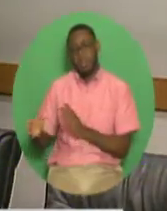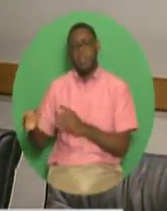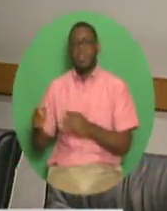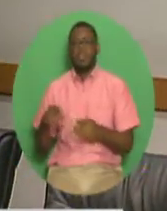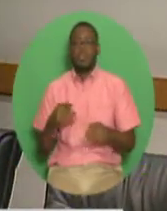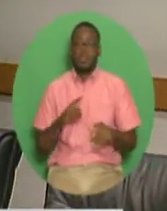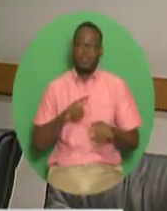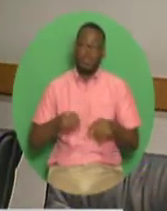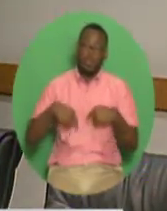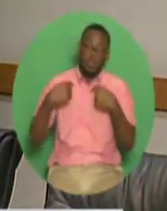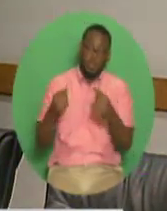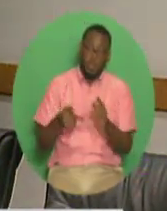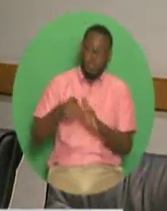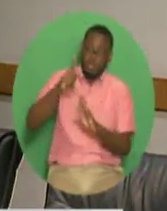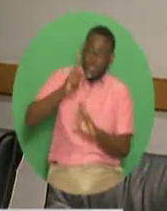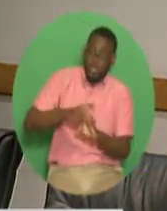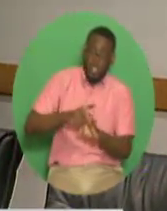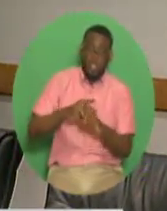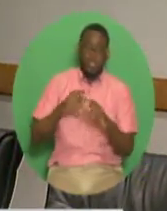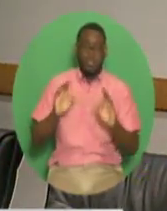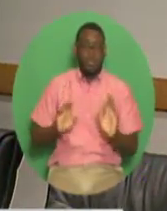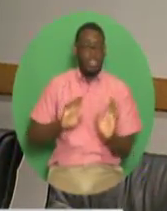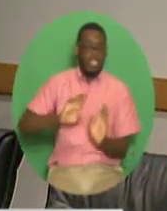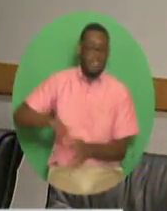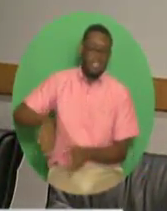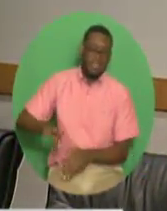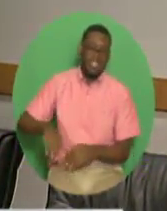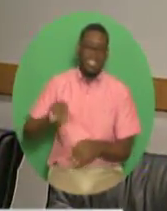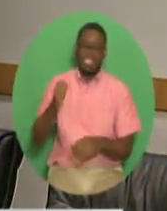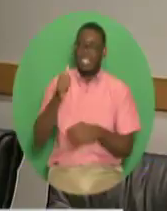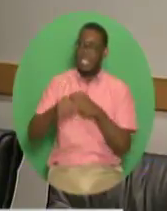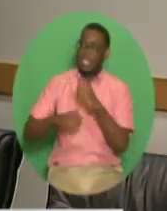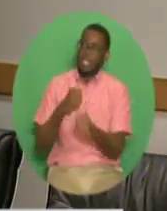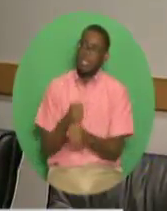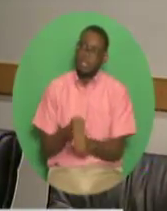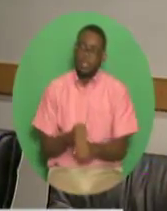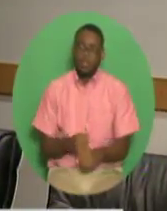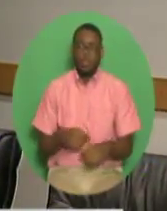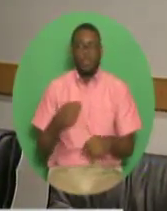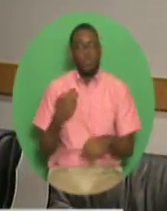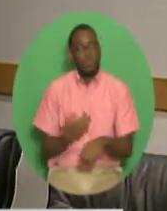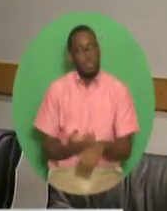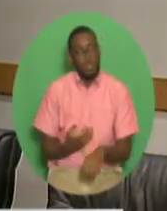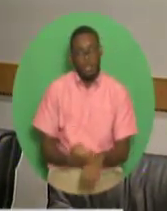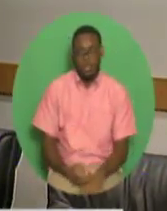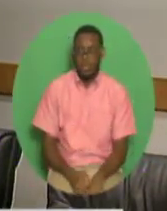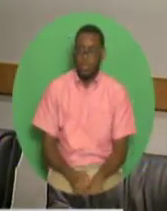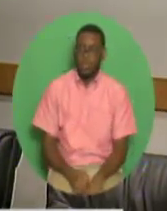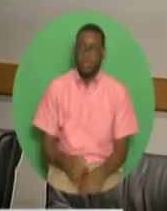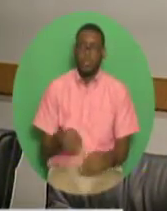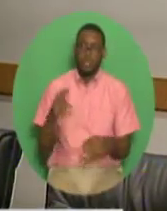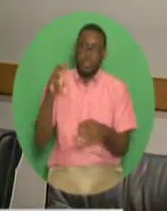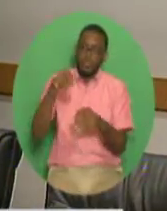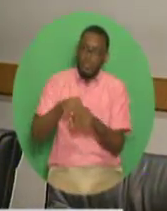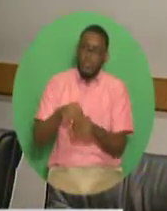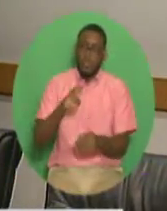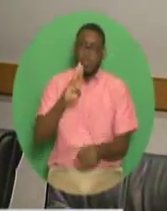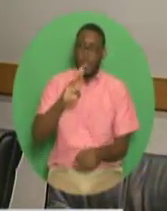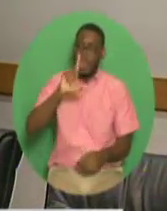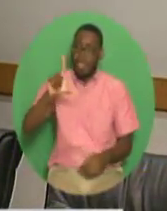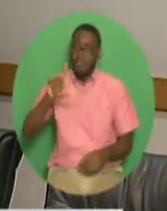years is even more difficult, including the Brian Lara Stadium, which I'll come to in a little while. But nevertheless, we came